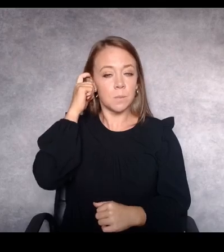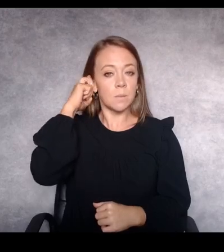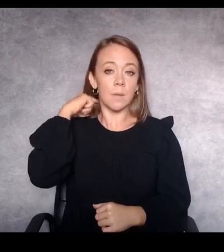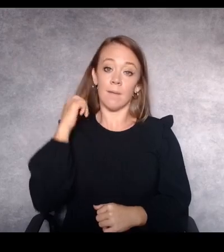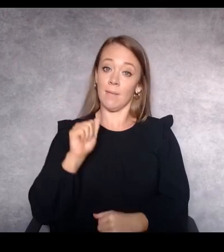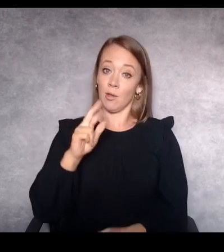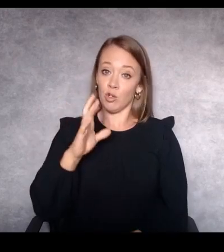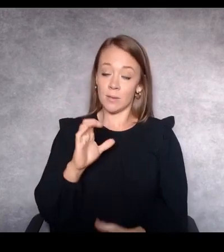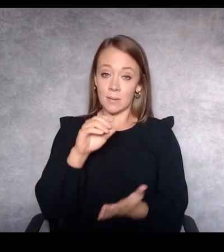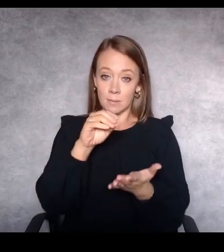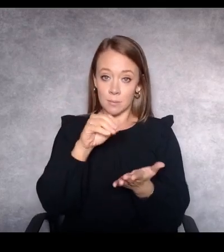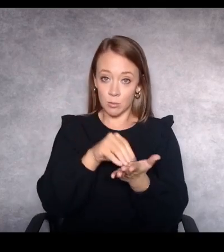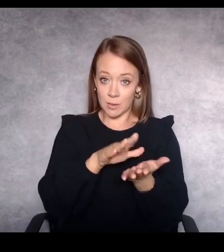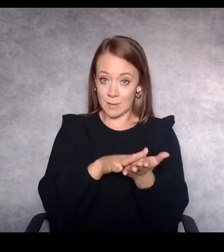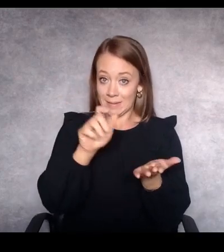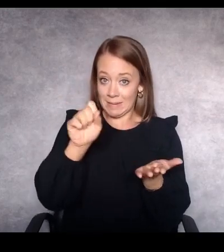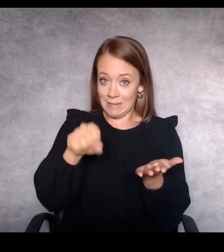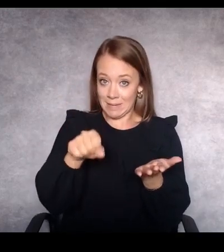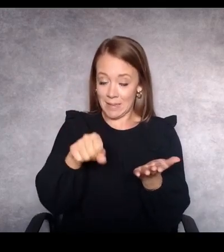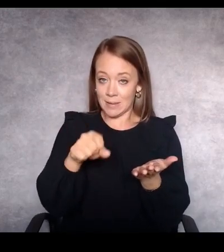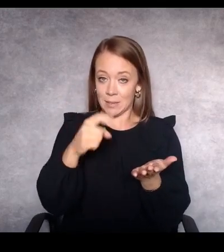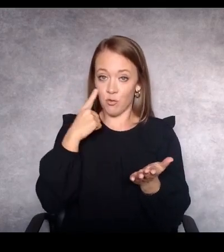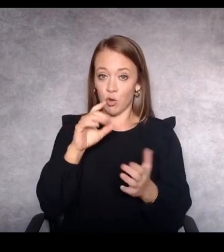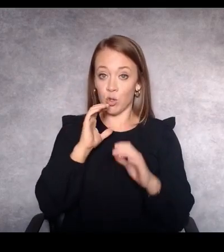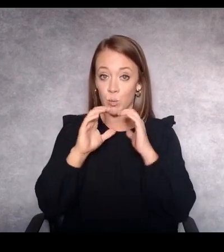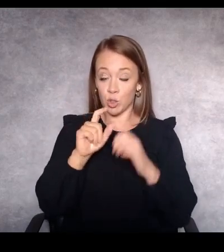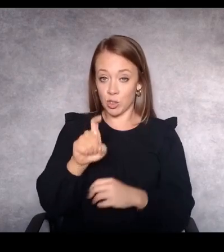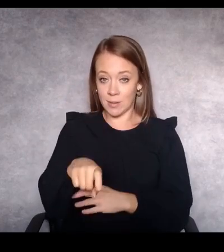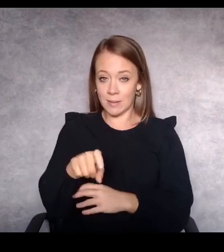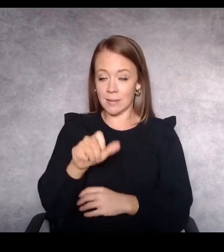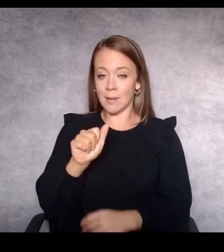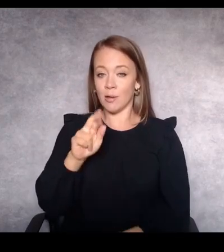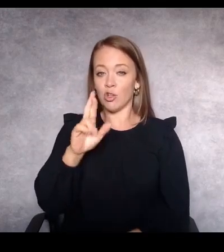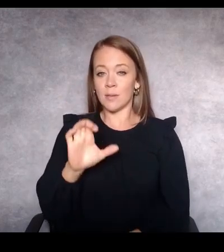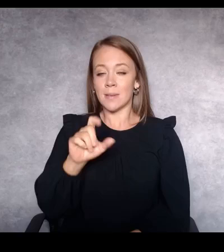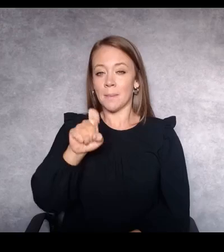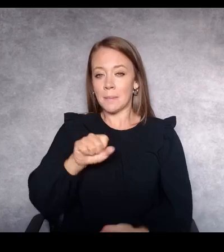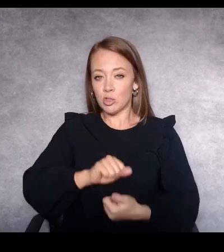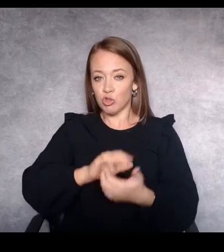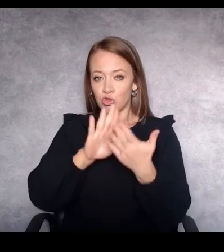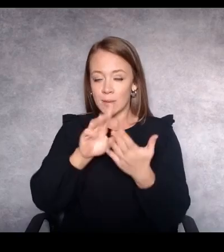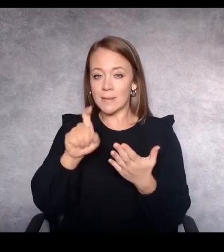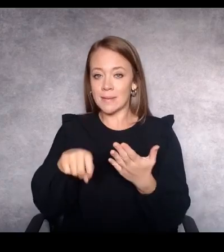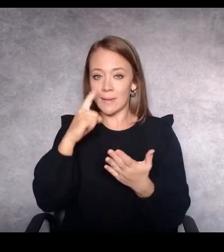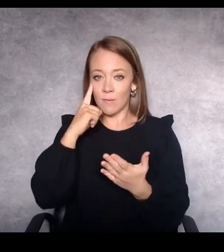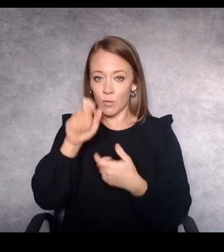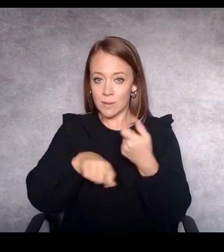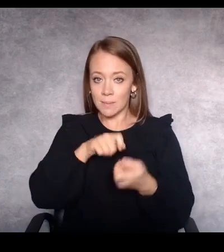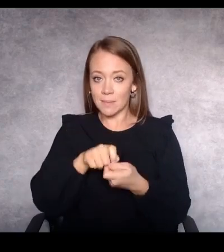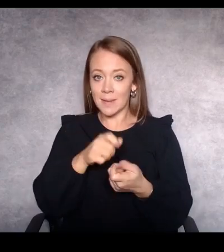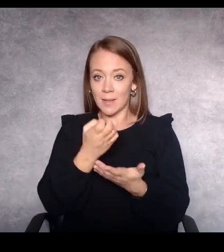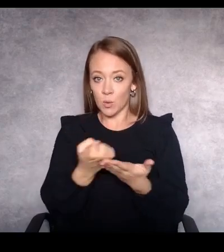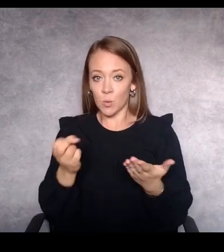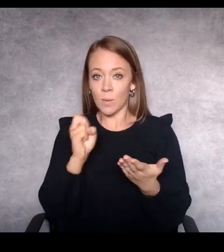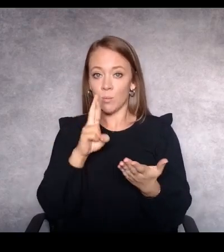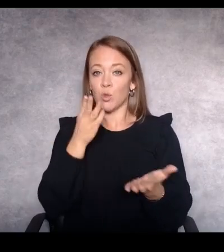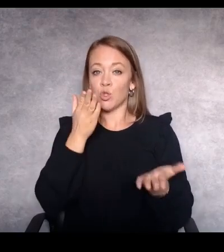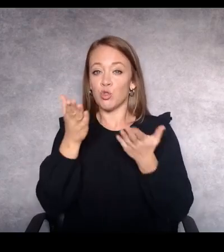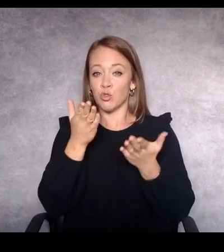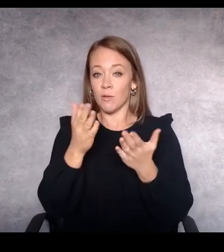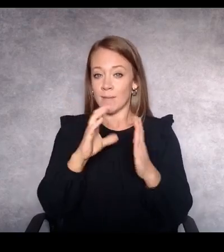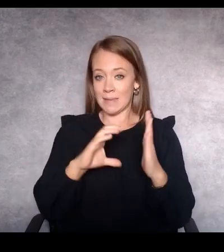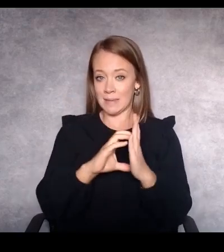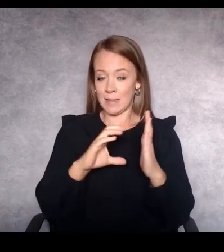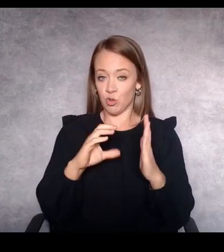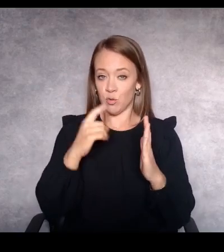ARC marks yes to communication needs, then the ARC must address the need for a particular device or service